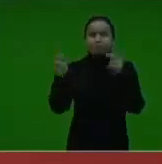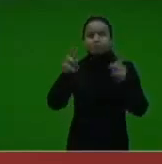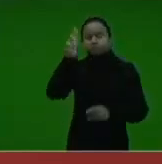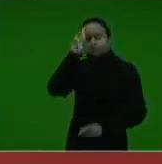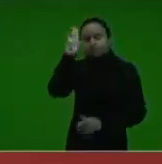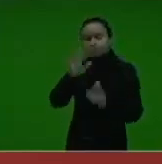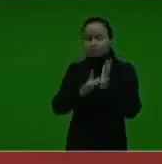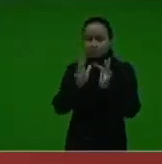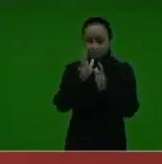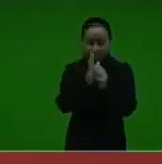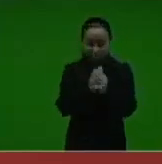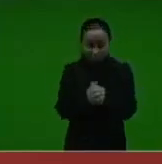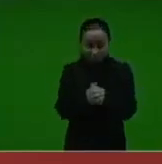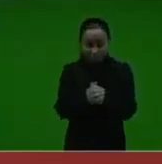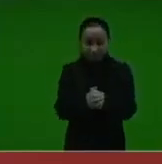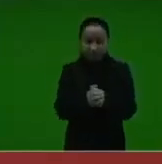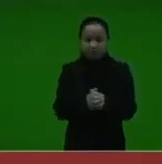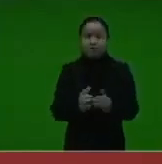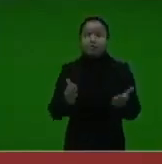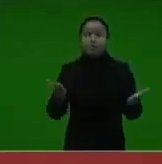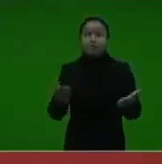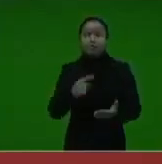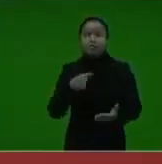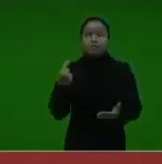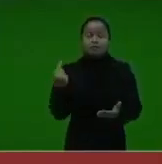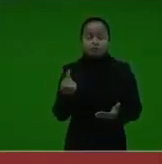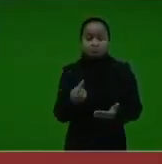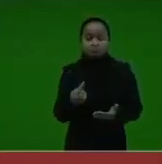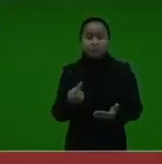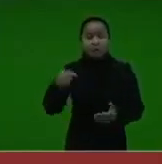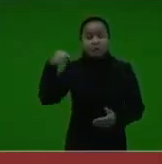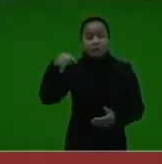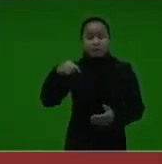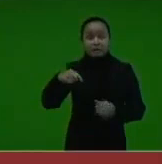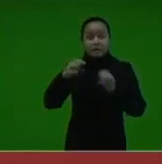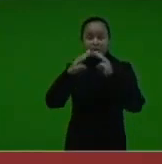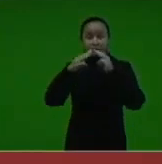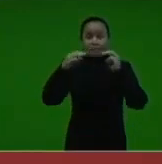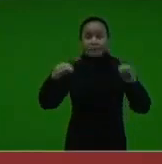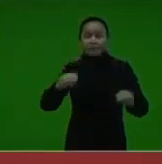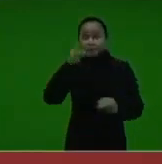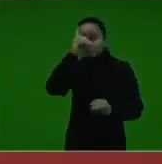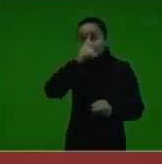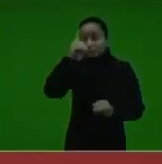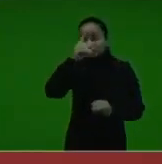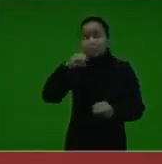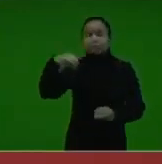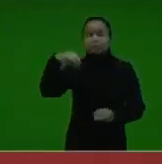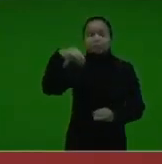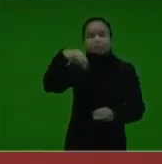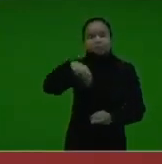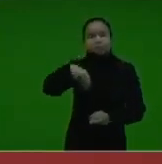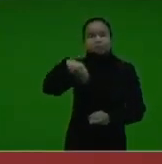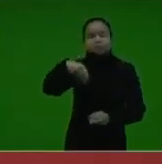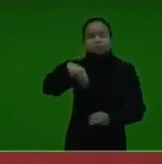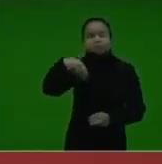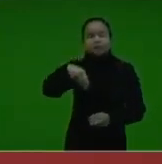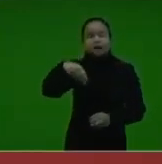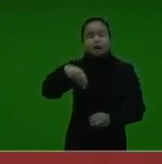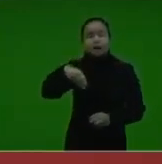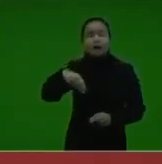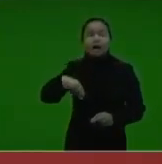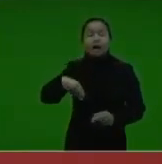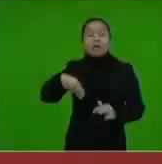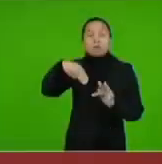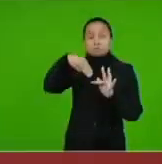We greet everyone with the peace of Lord Jesus. We're speaking from Manaim and Espírito Santo, located on the town of